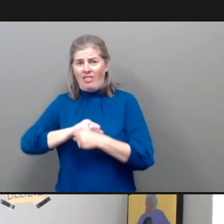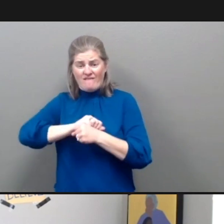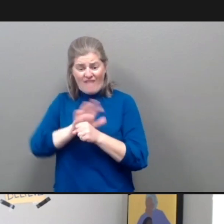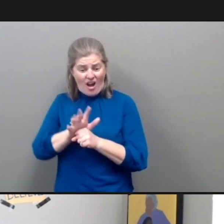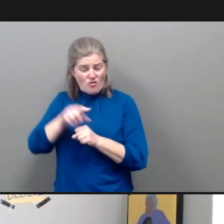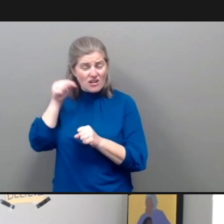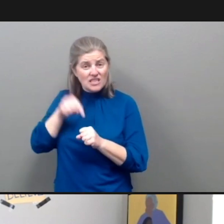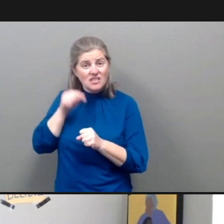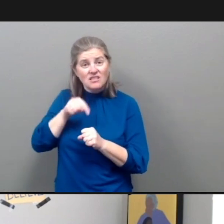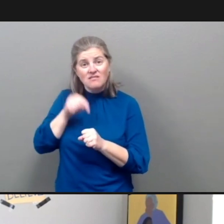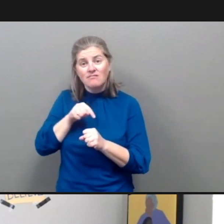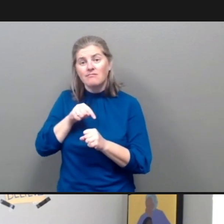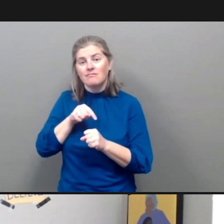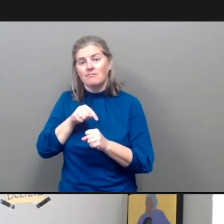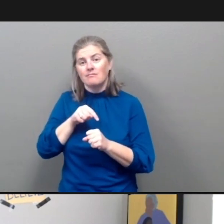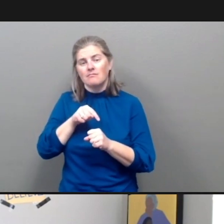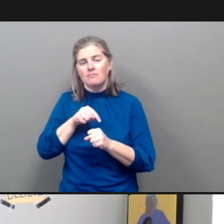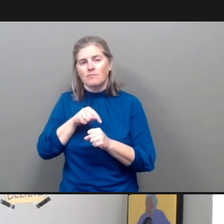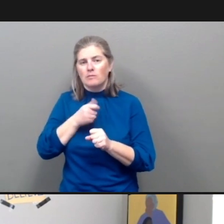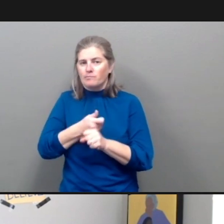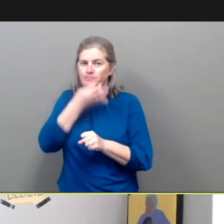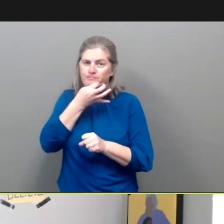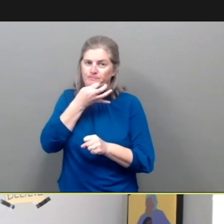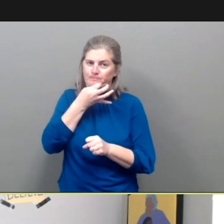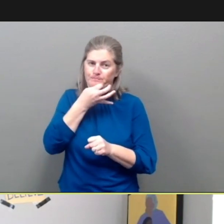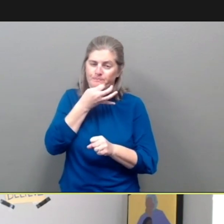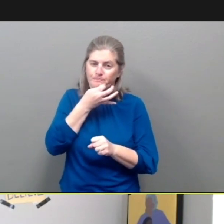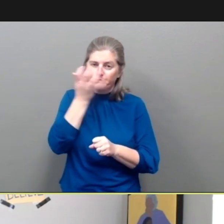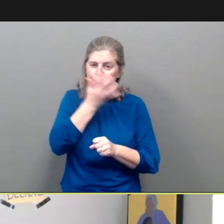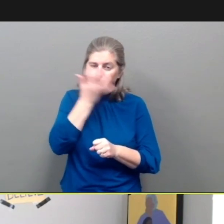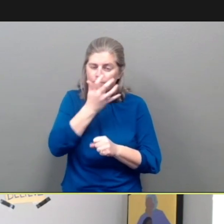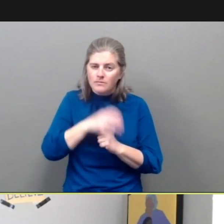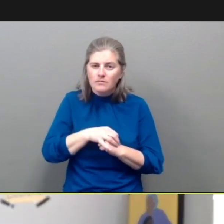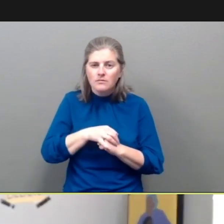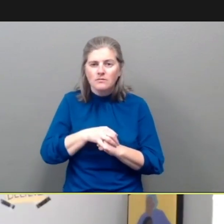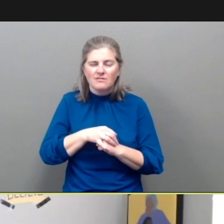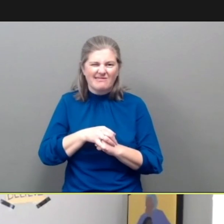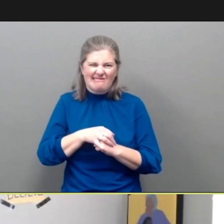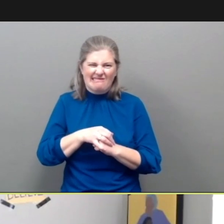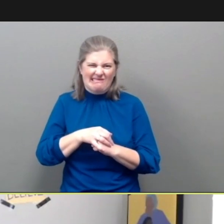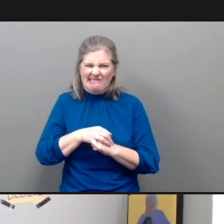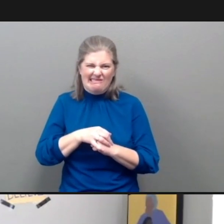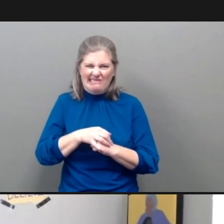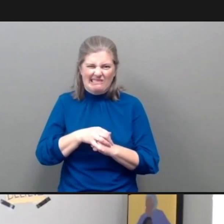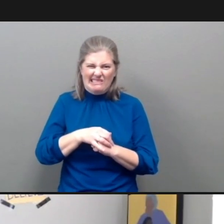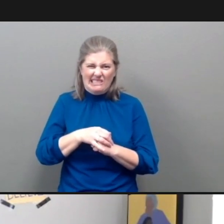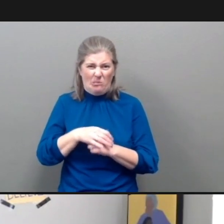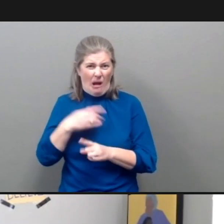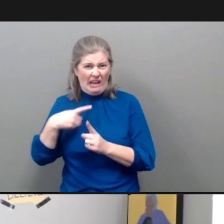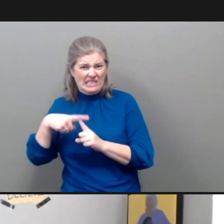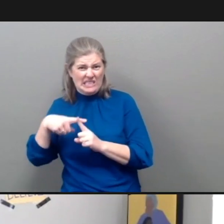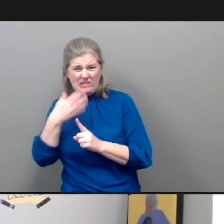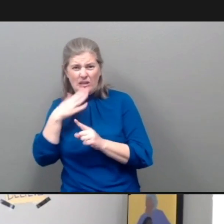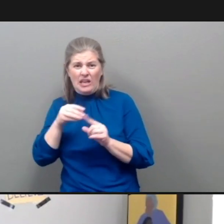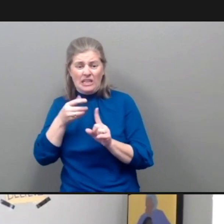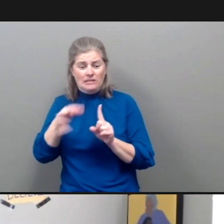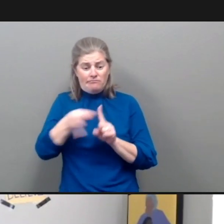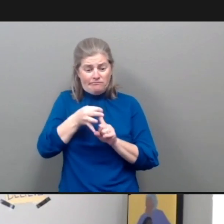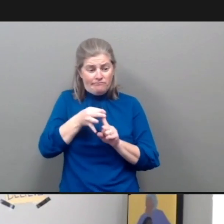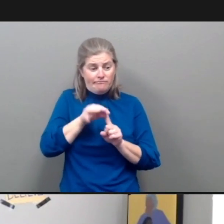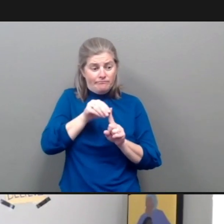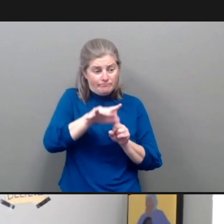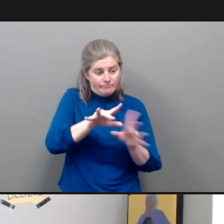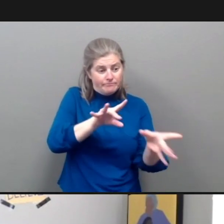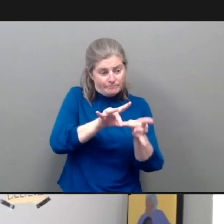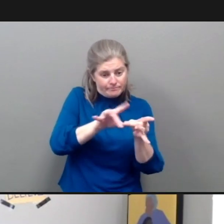is expert in a non-sort of volitional way at spreading from person to person, to